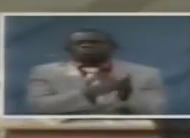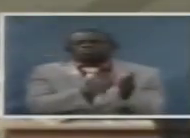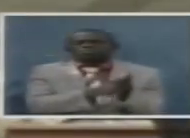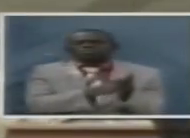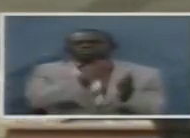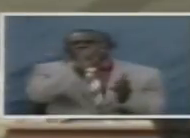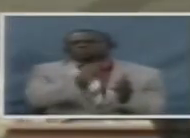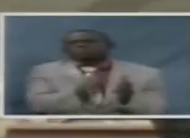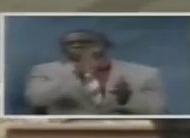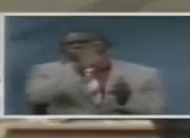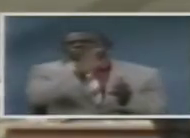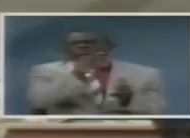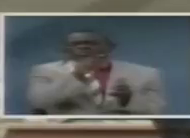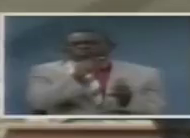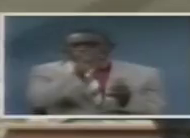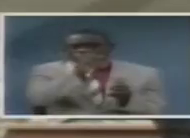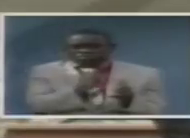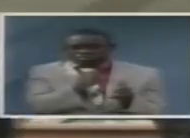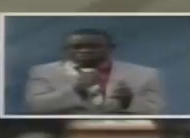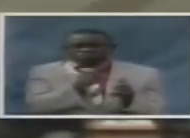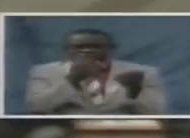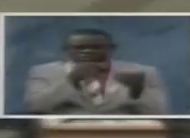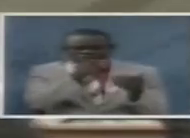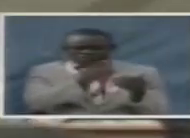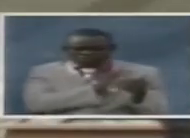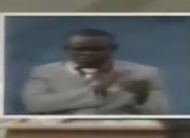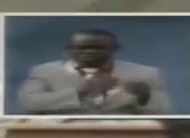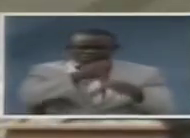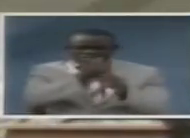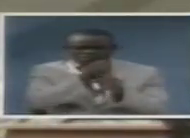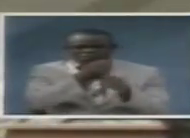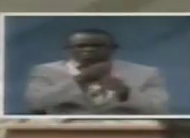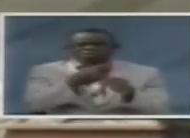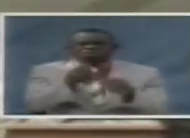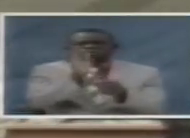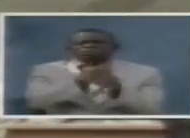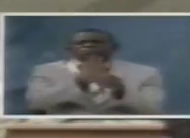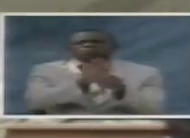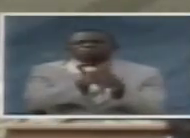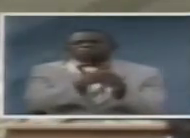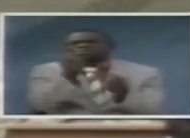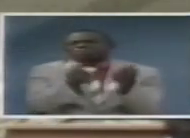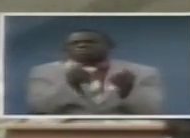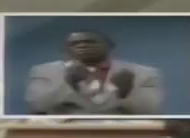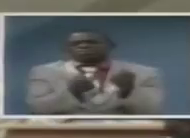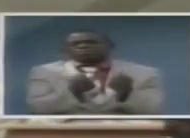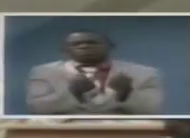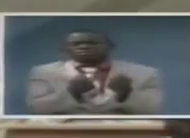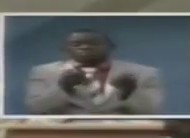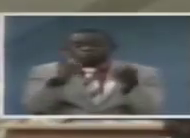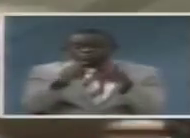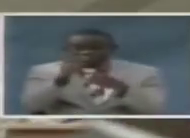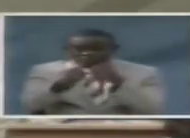in Lusaka South Multi-Facility Economic Zone. The plant will be operational by the end of